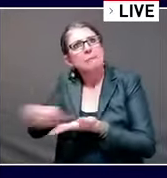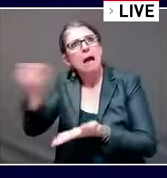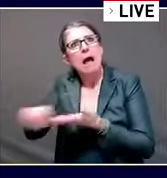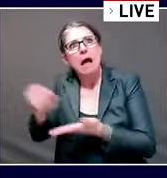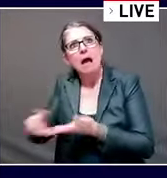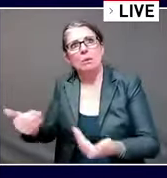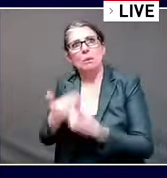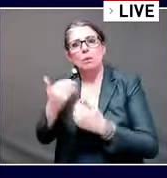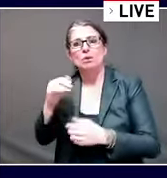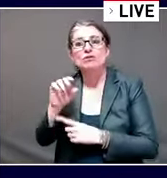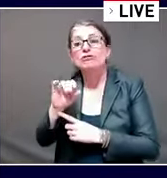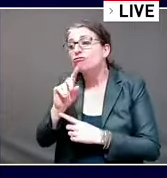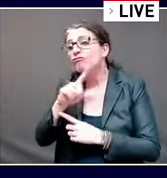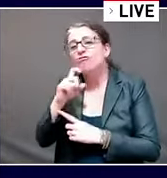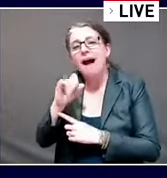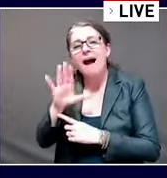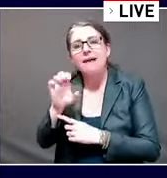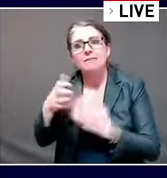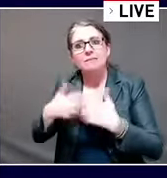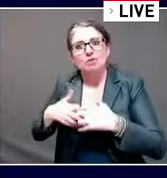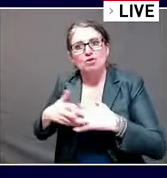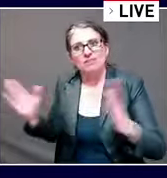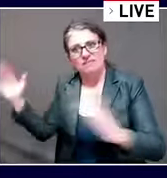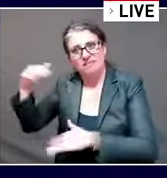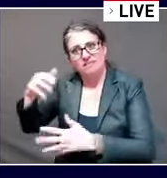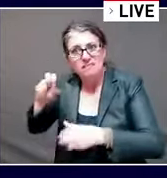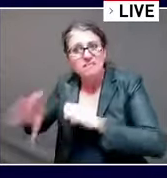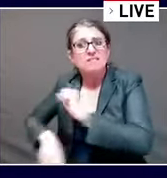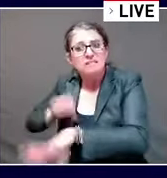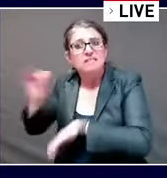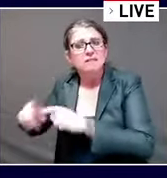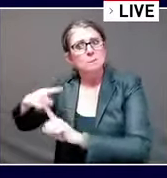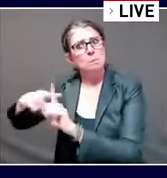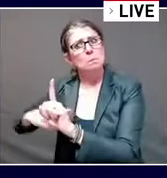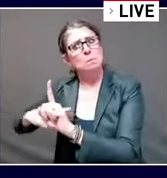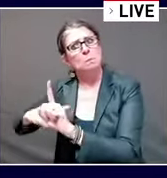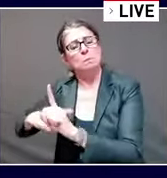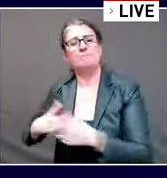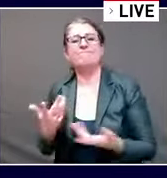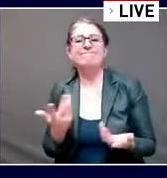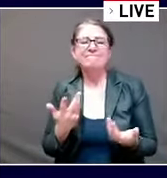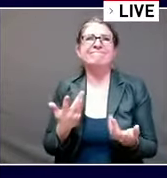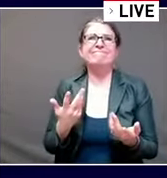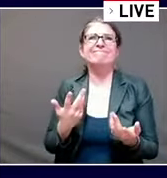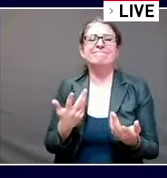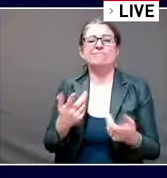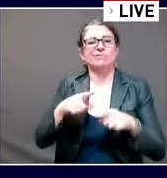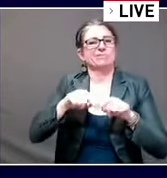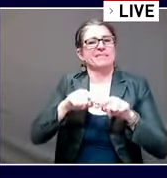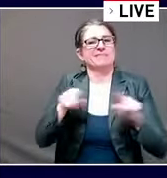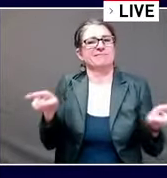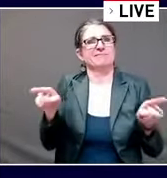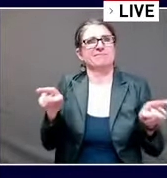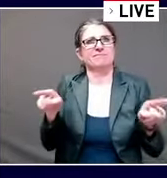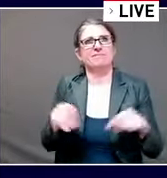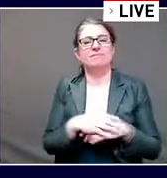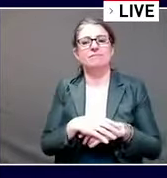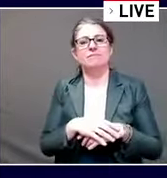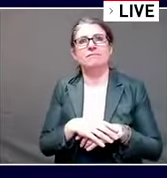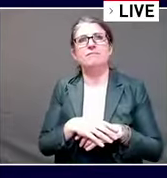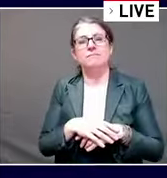right now. For example, one of the things the team and I talked about on Friday was literally how many pounds